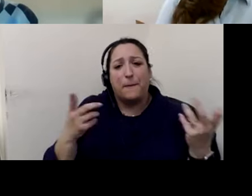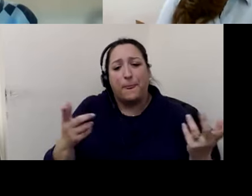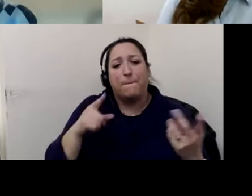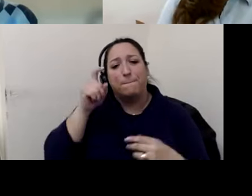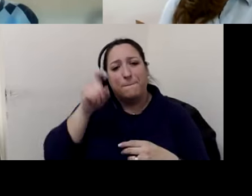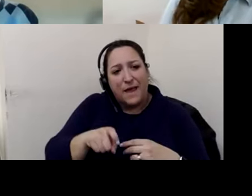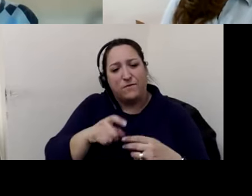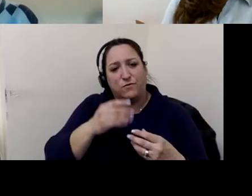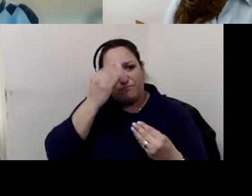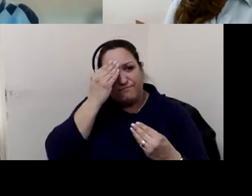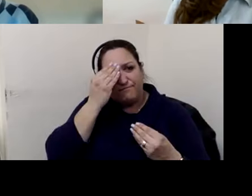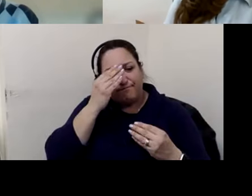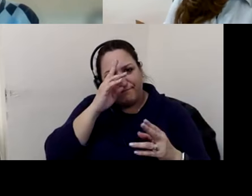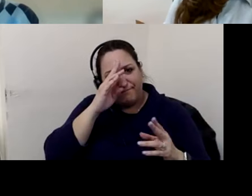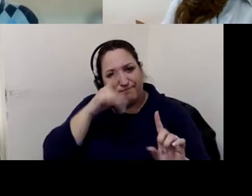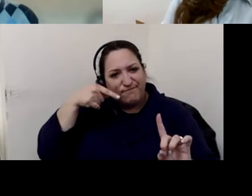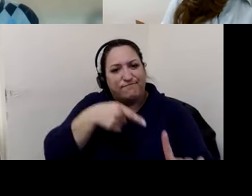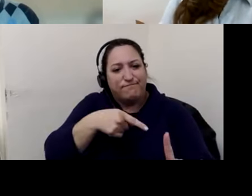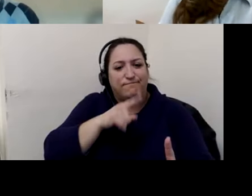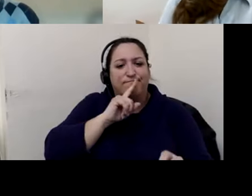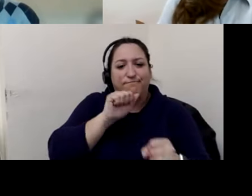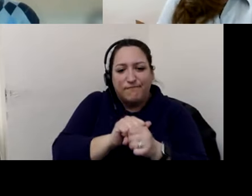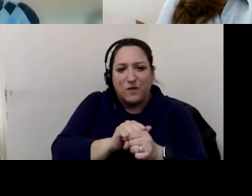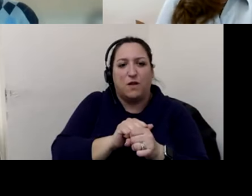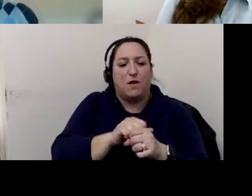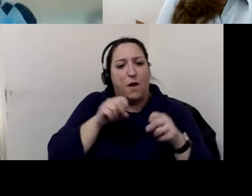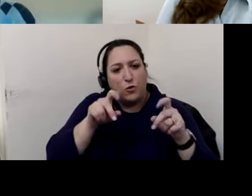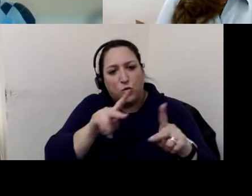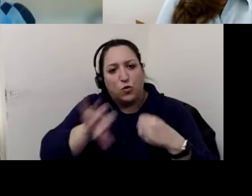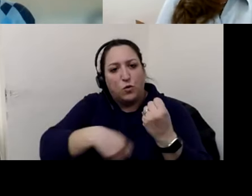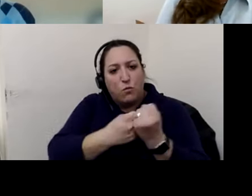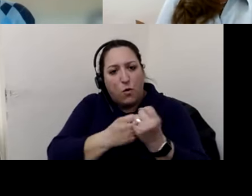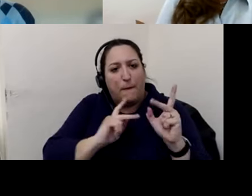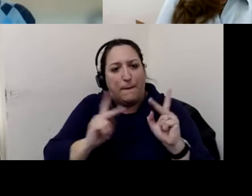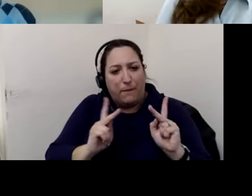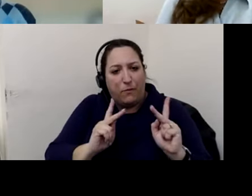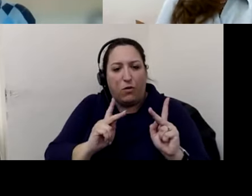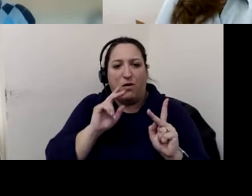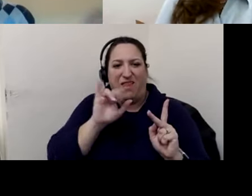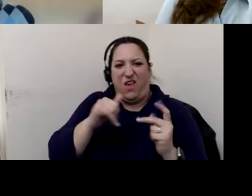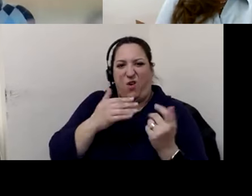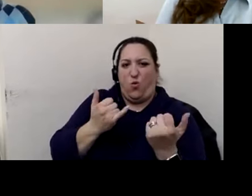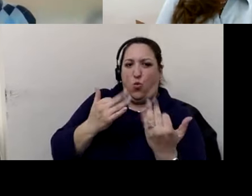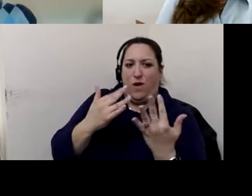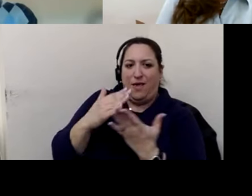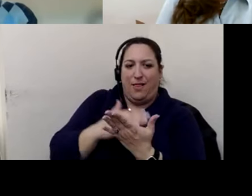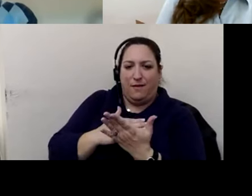to devote new opportunities to support people on that wait list.